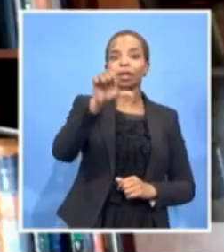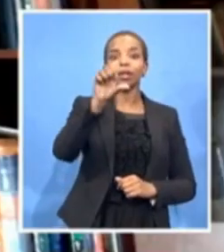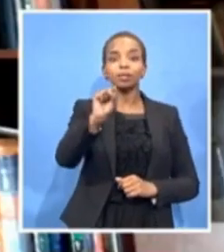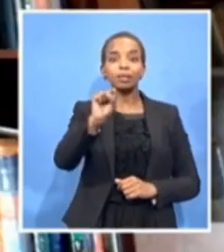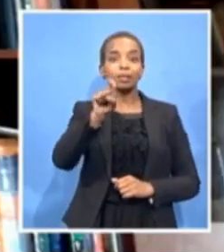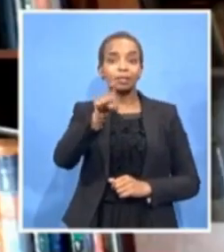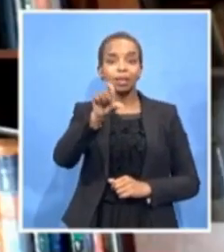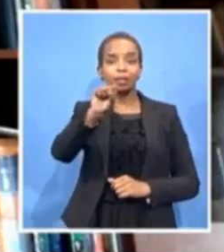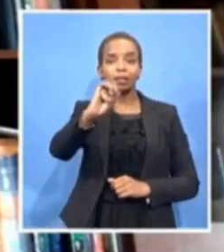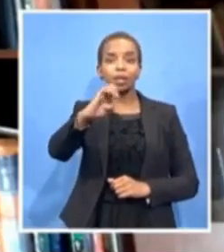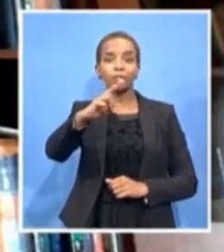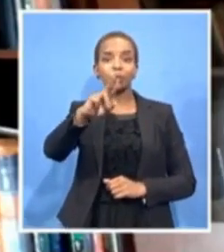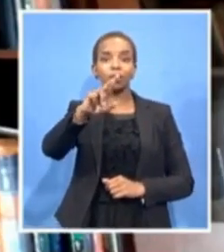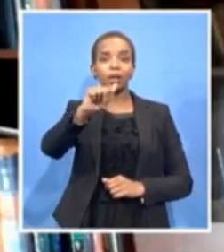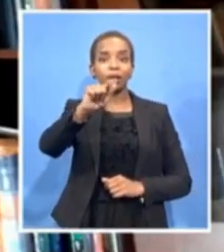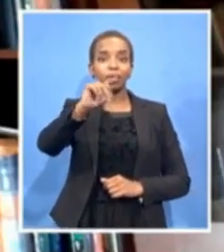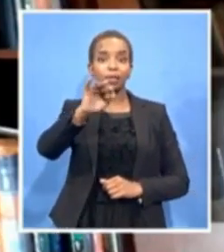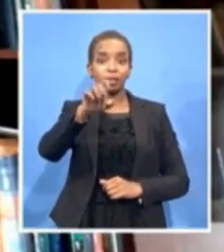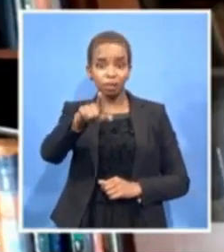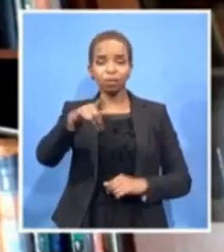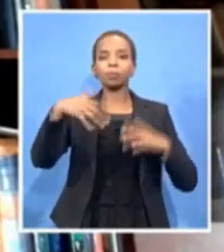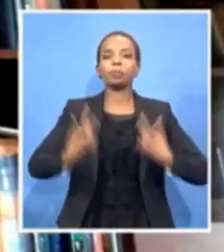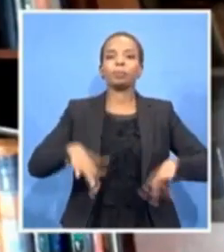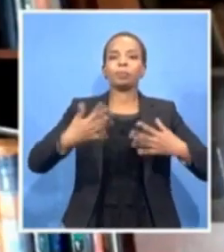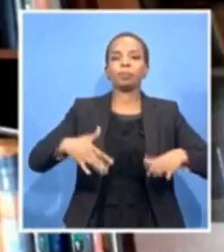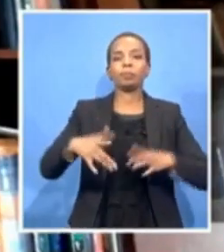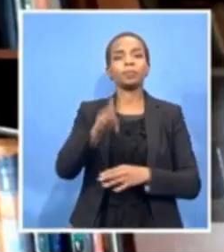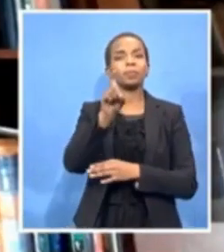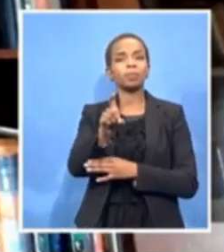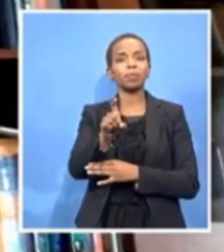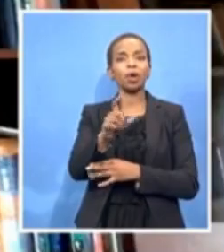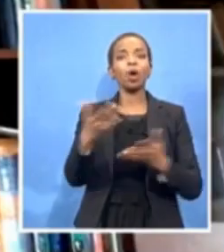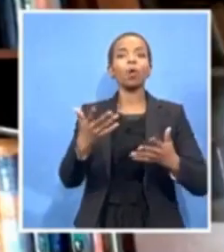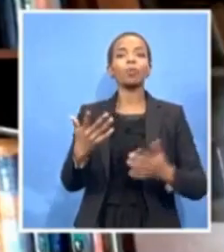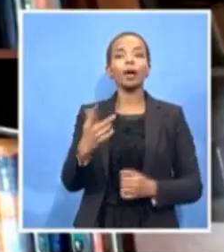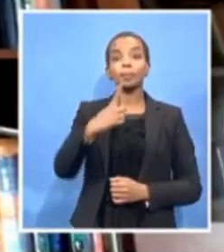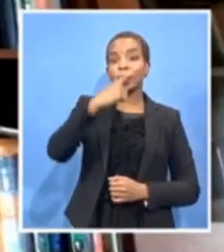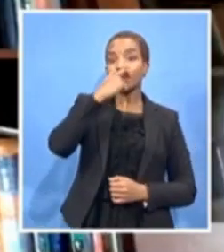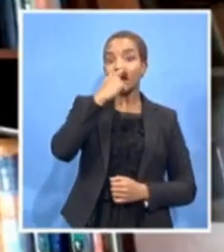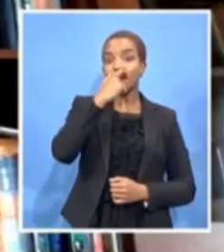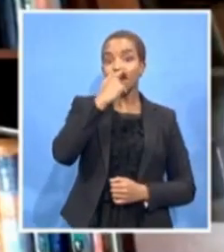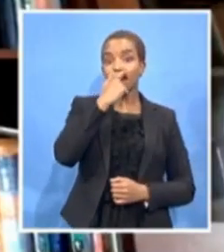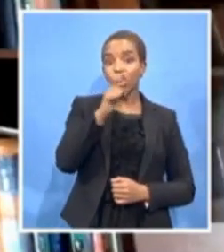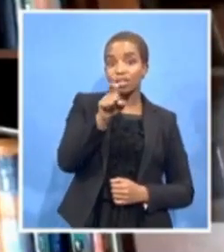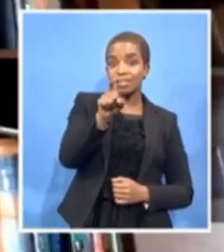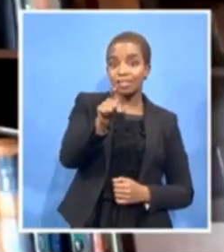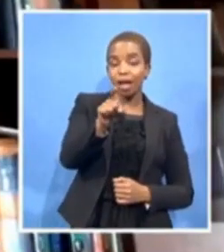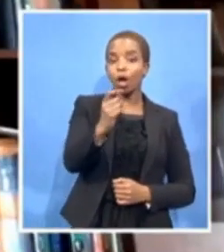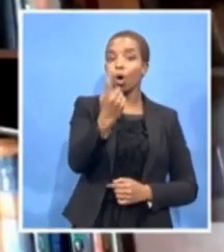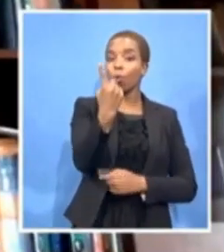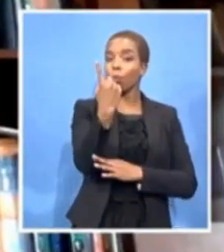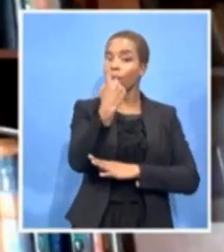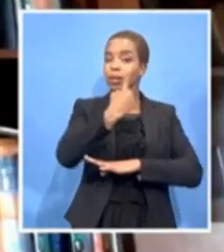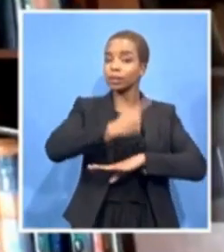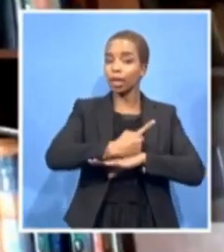unionist. Whether Ramaphosa will one day move from trade unionism to political leadership, I do not